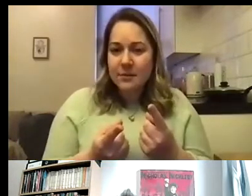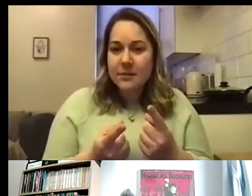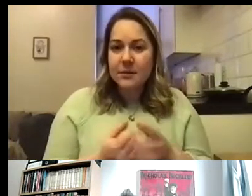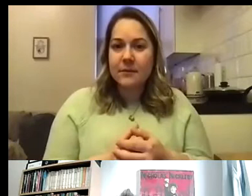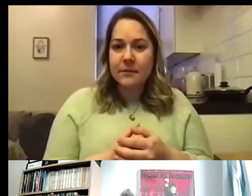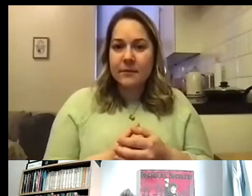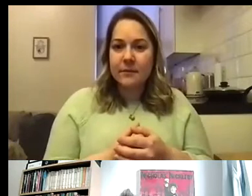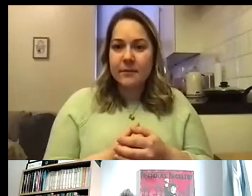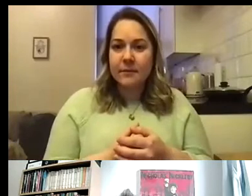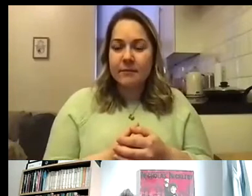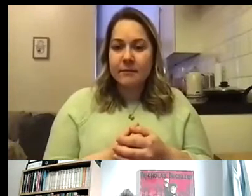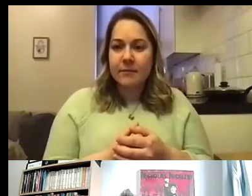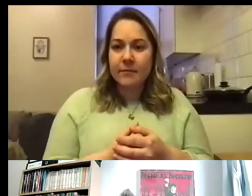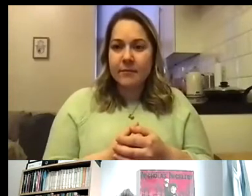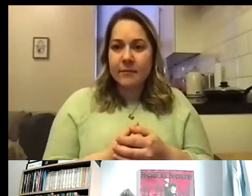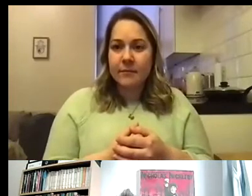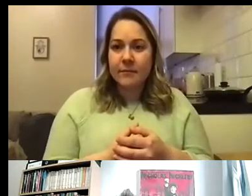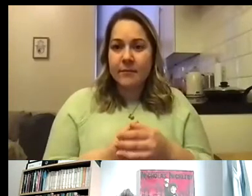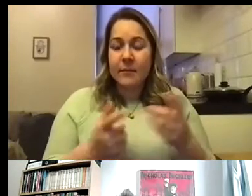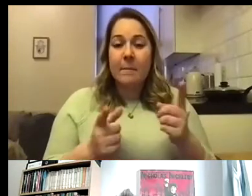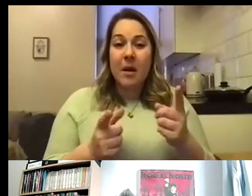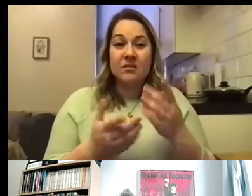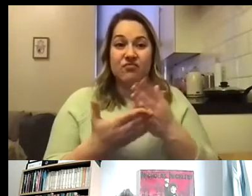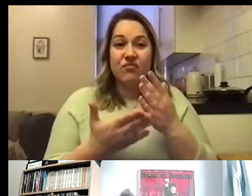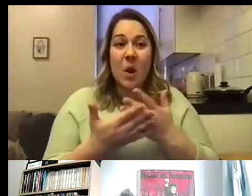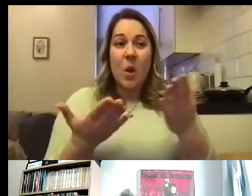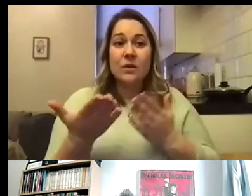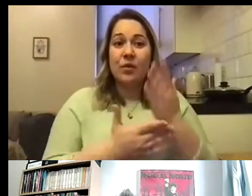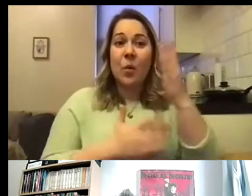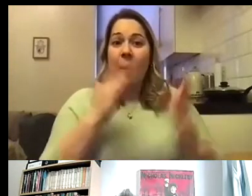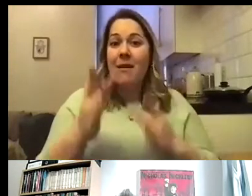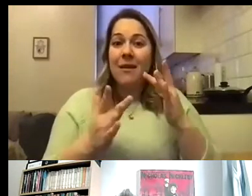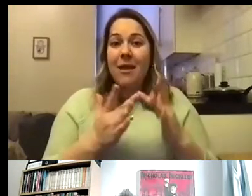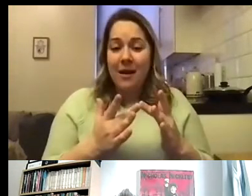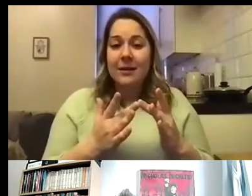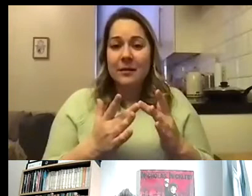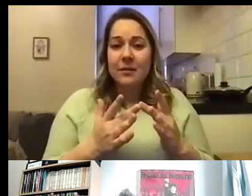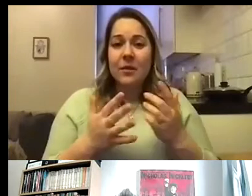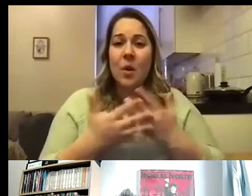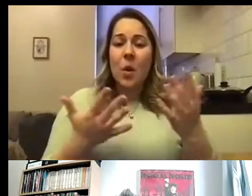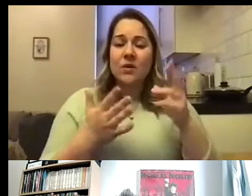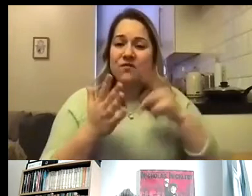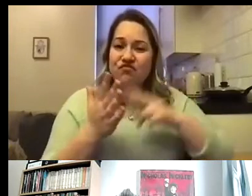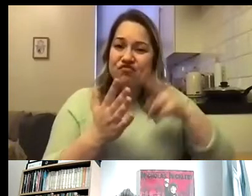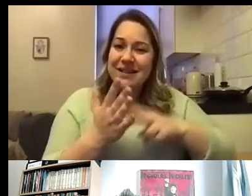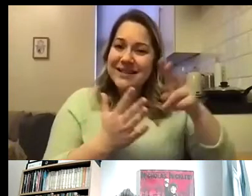but we were doing a lot online. Yeah, we did a lot of reading,